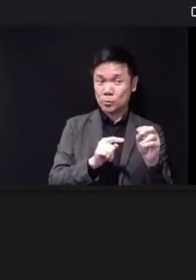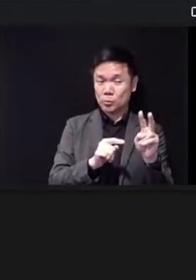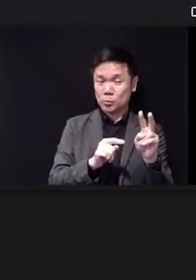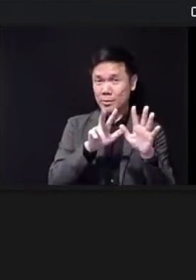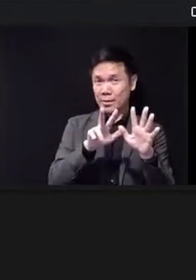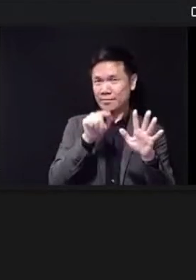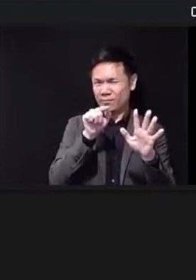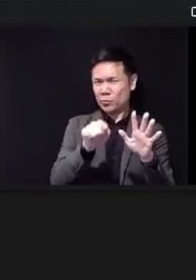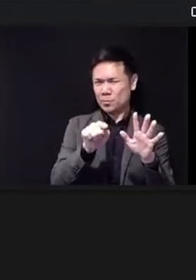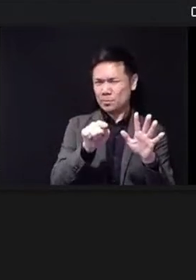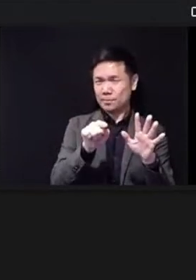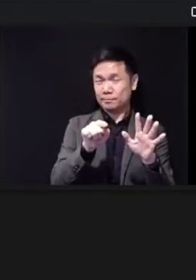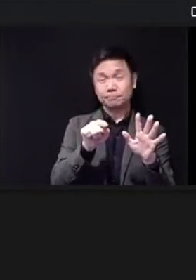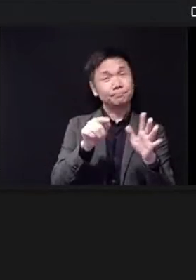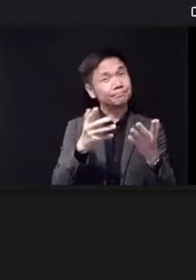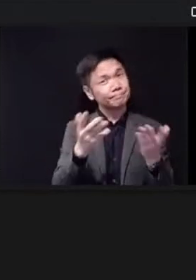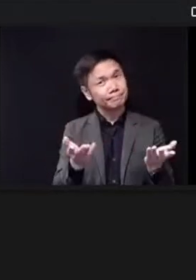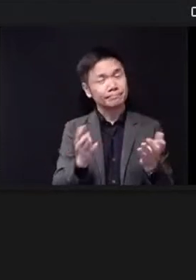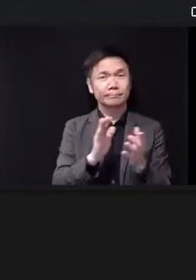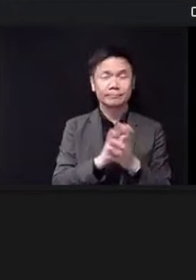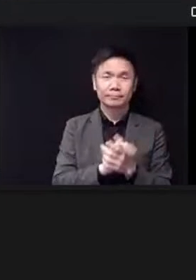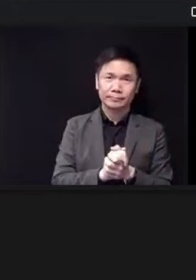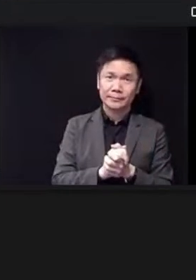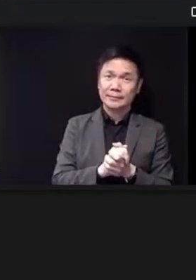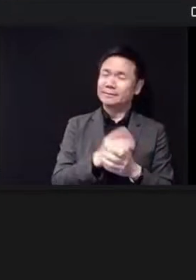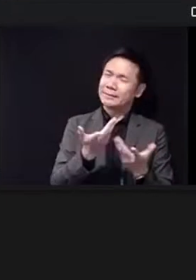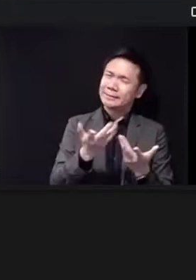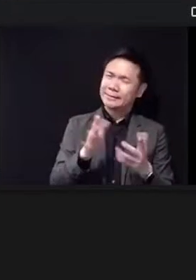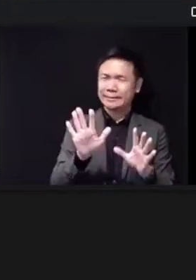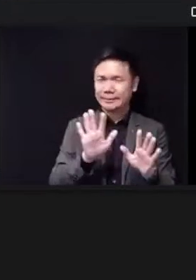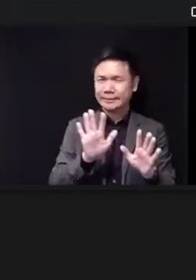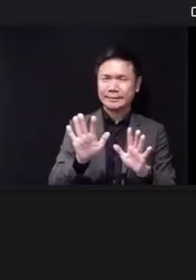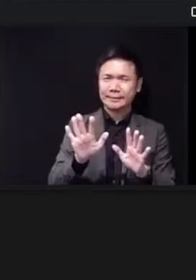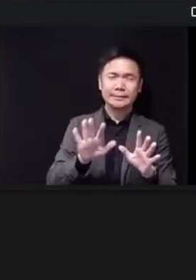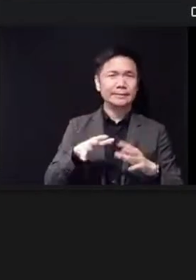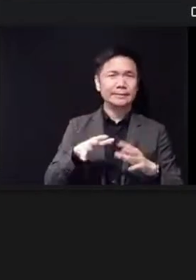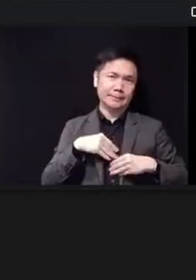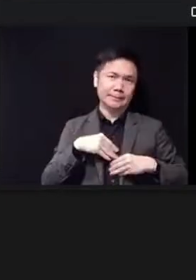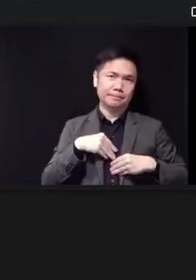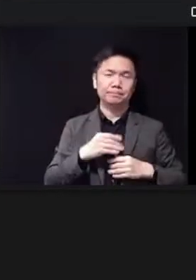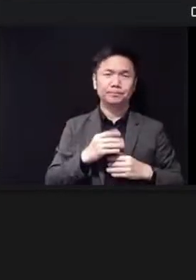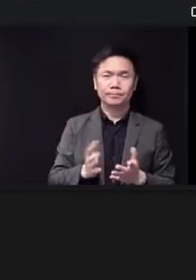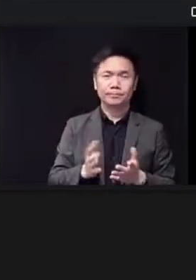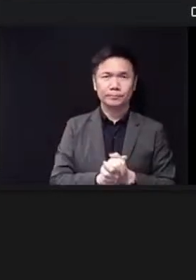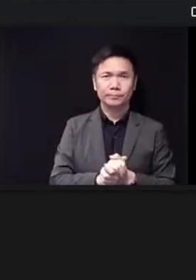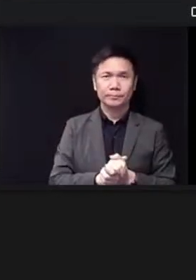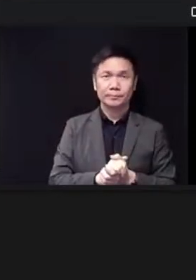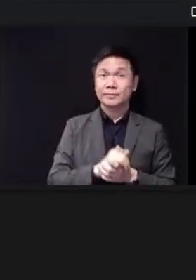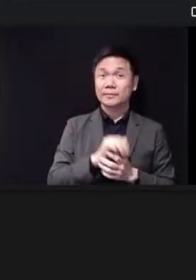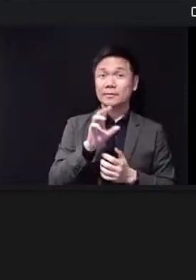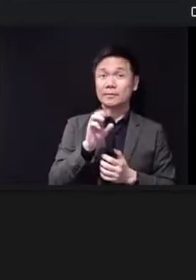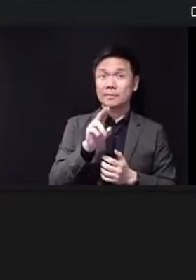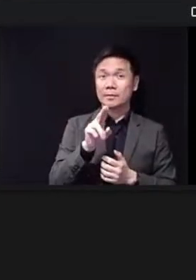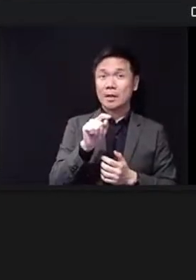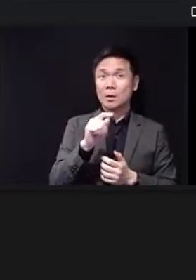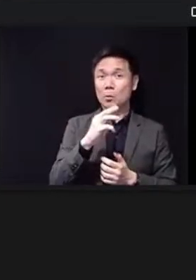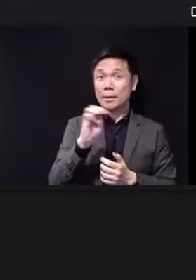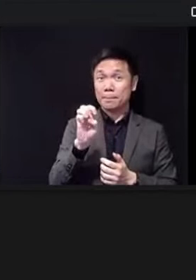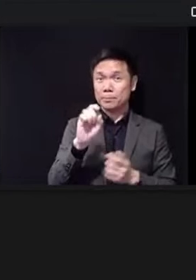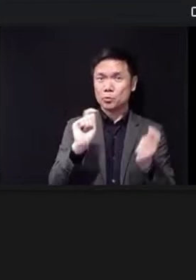But for the sake of compromise, we can also accept changing outcomes to